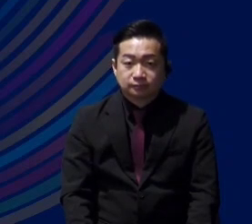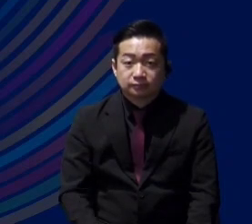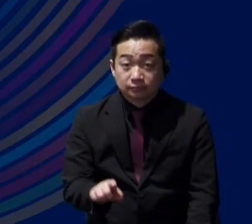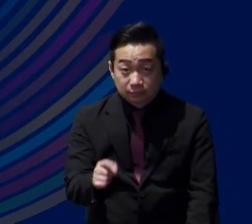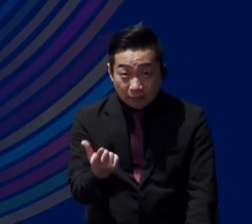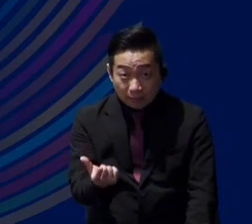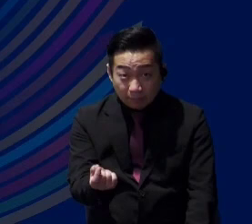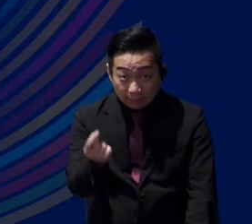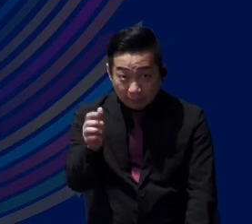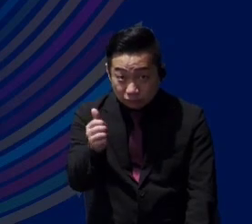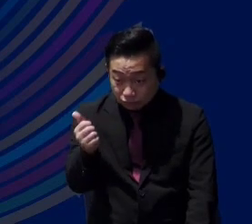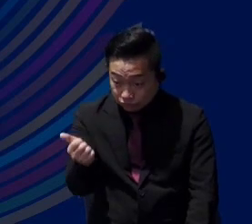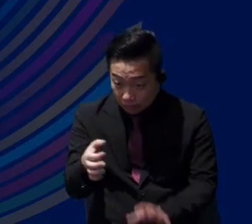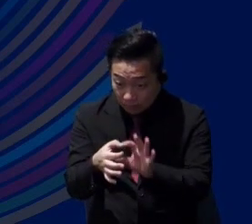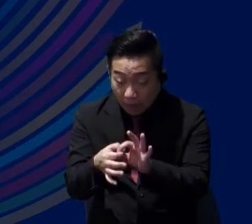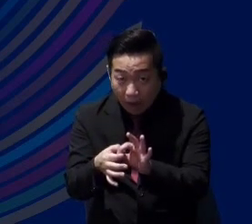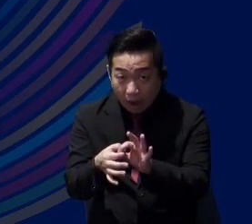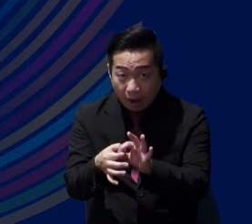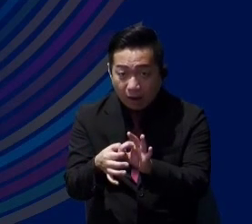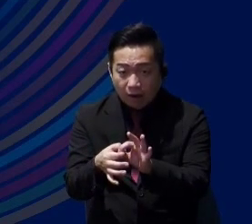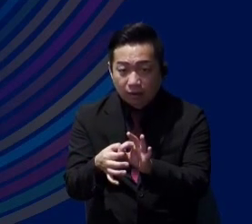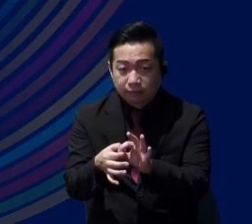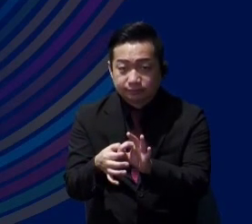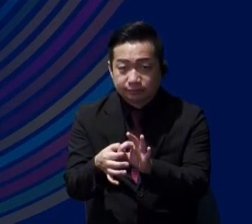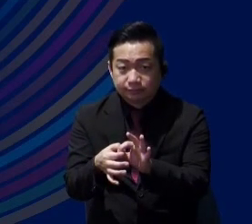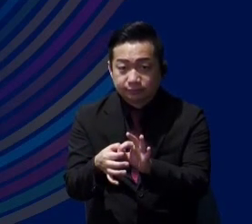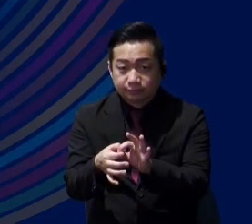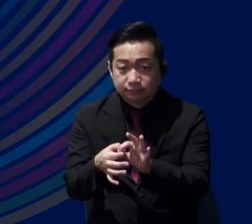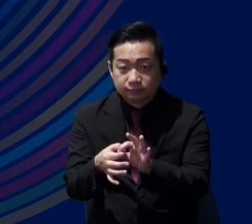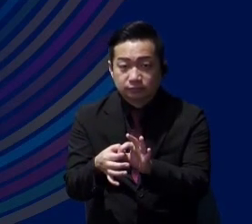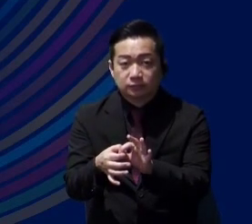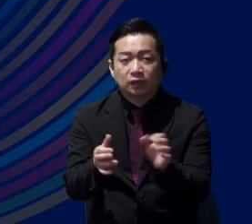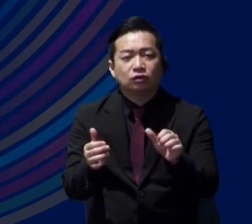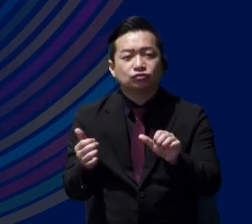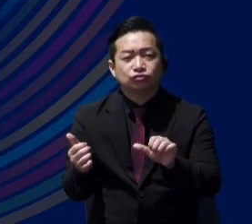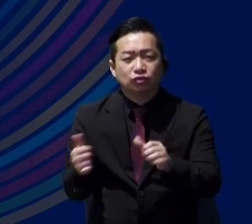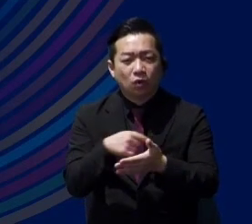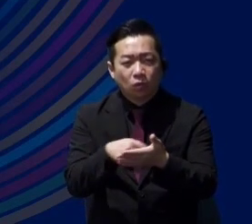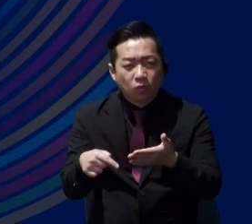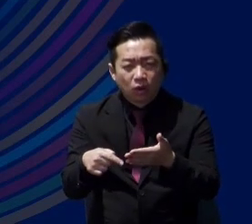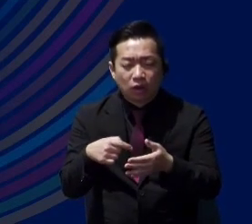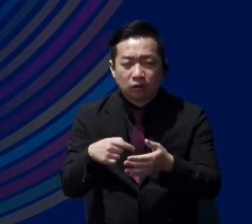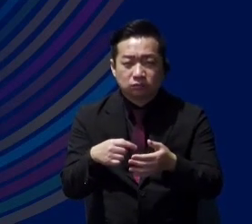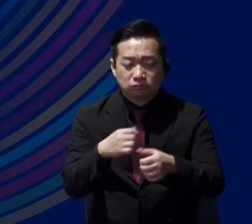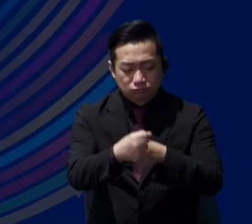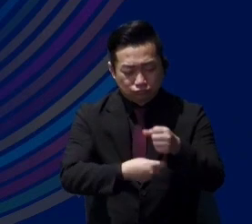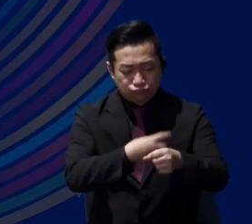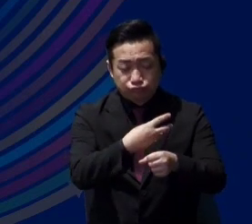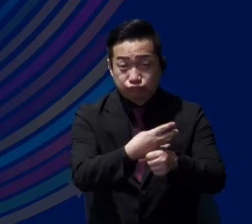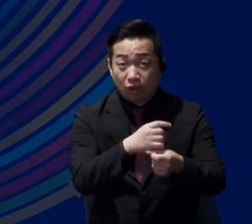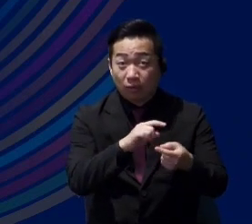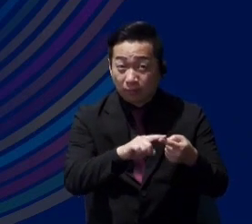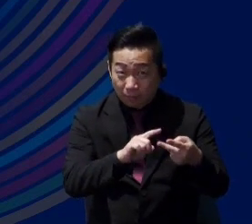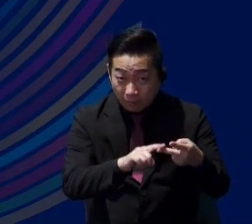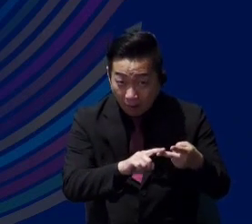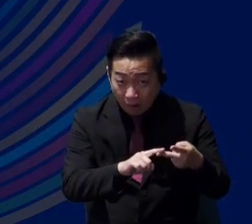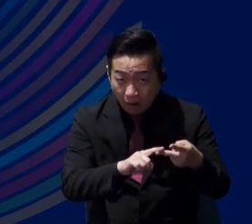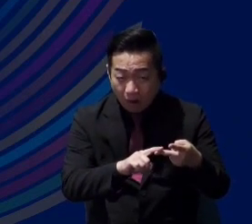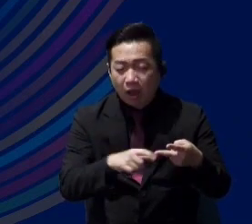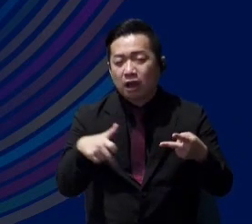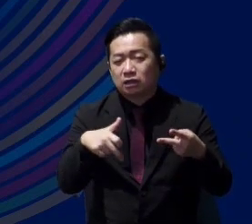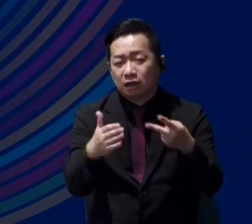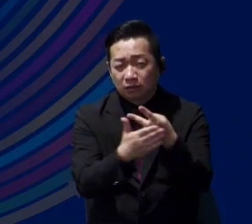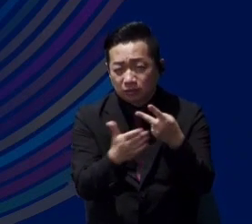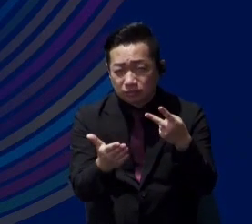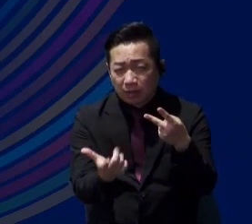disability. Okay, now let's go to the Korea. This is